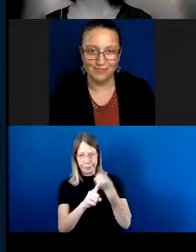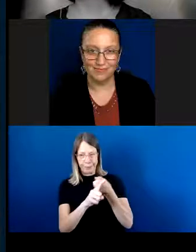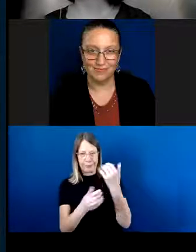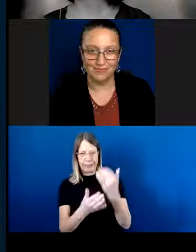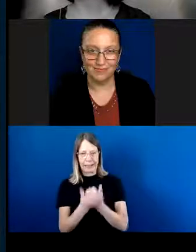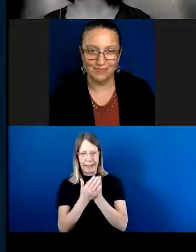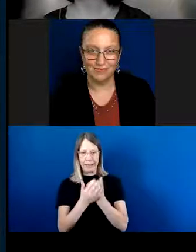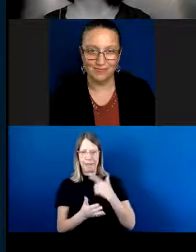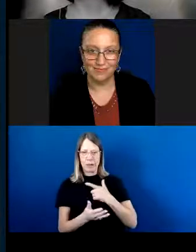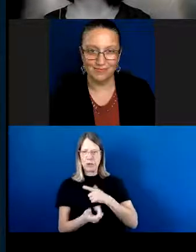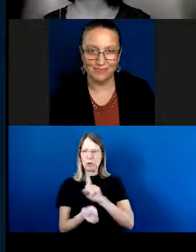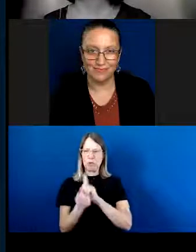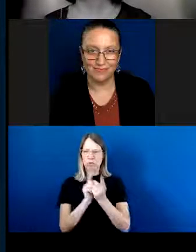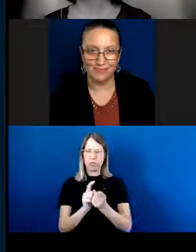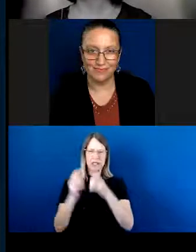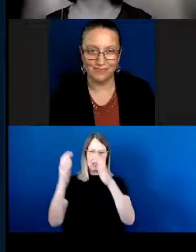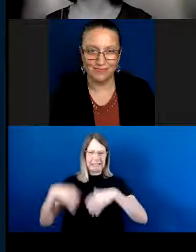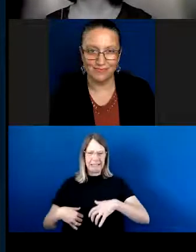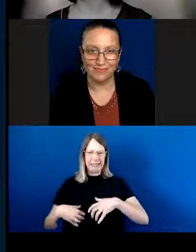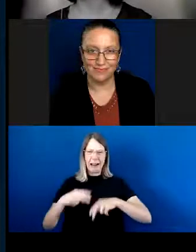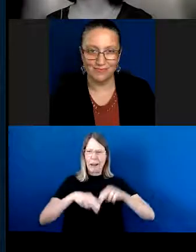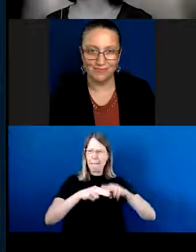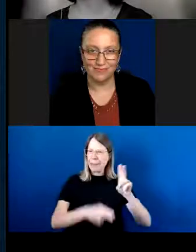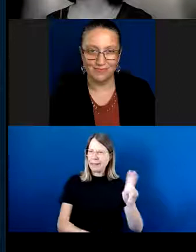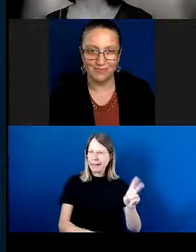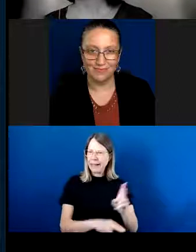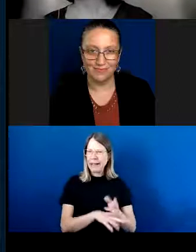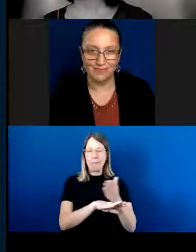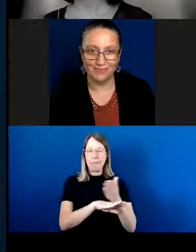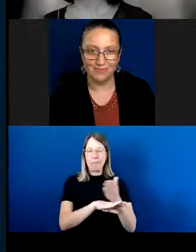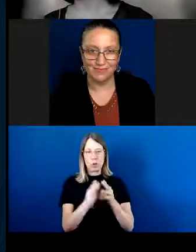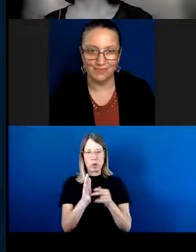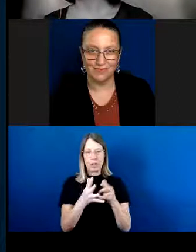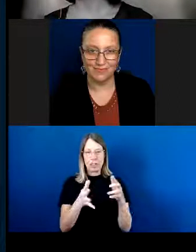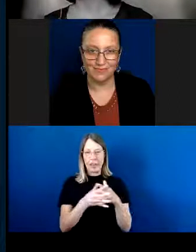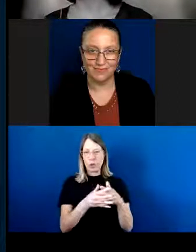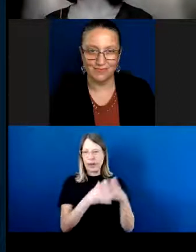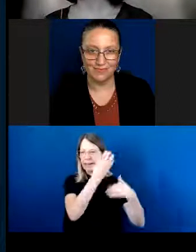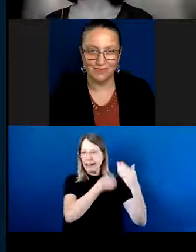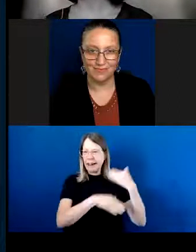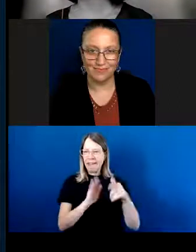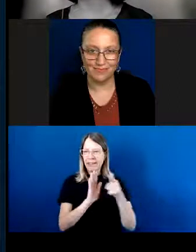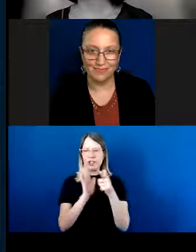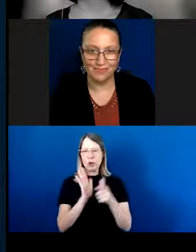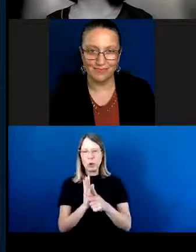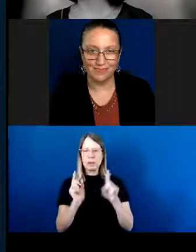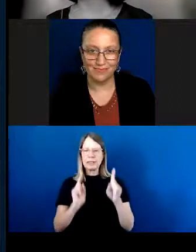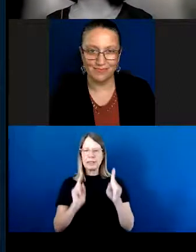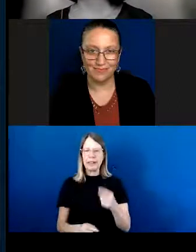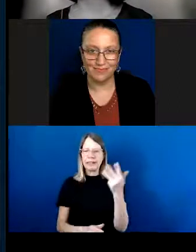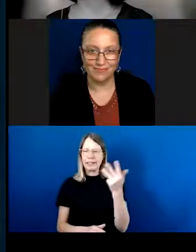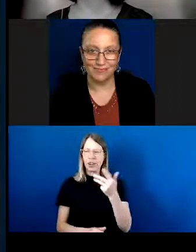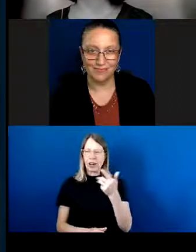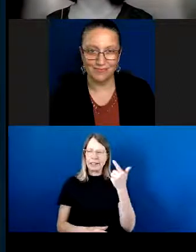with redevelopment in the years prior to the enactment of New South Wales heritage legislation in the 1970s, and JUANITA was